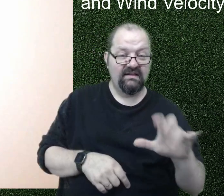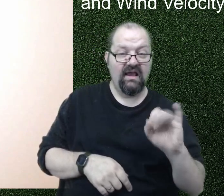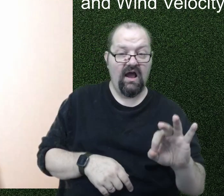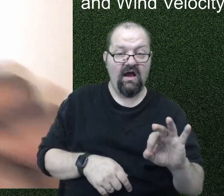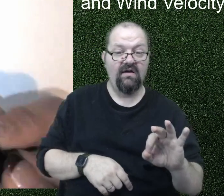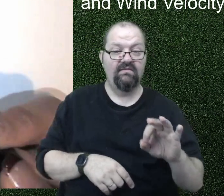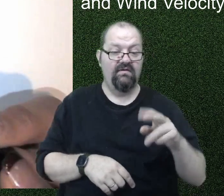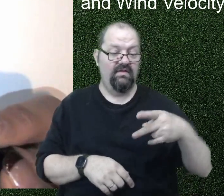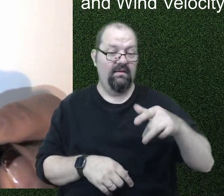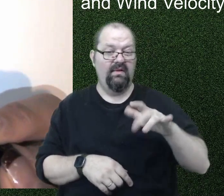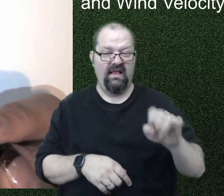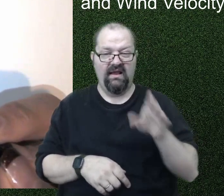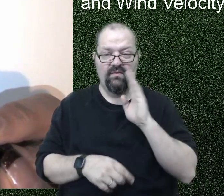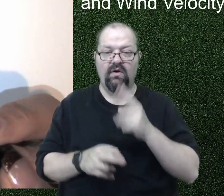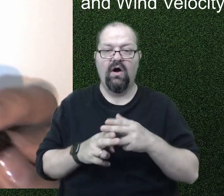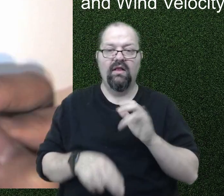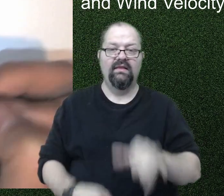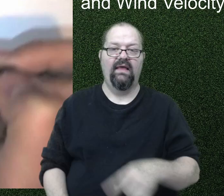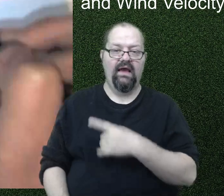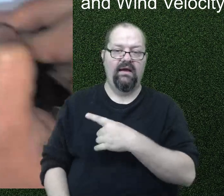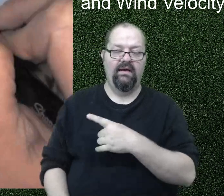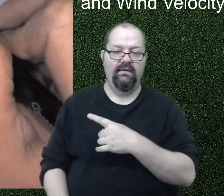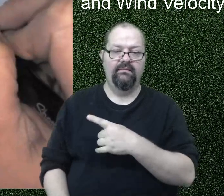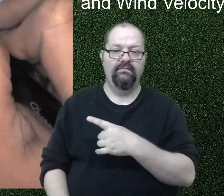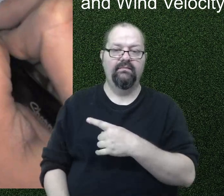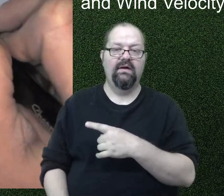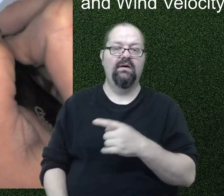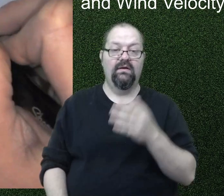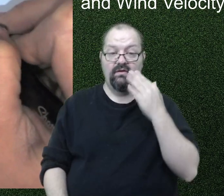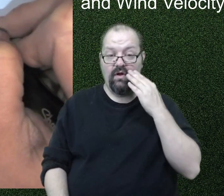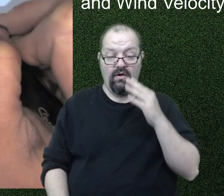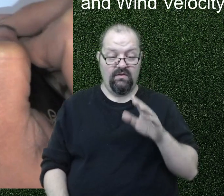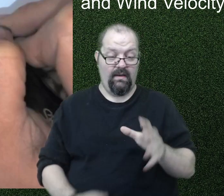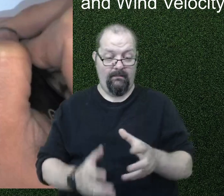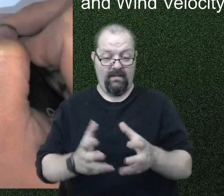Well, I know its magnitude is 500 miles per hour.